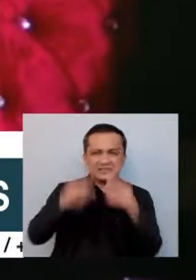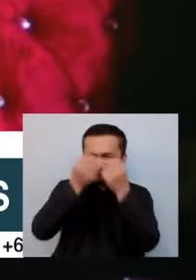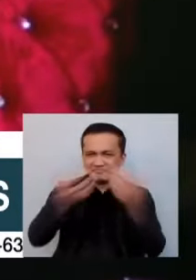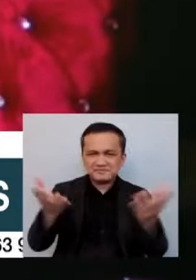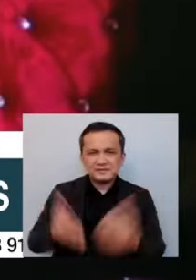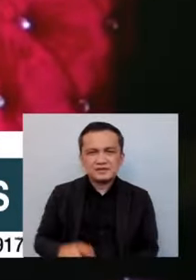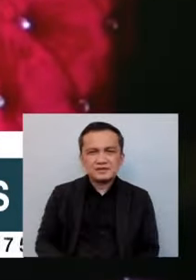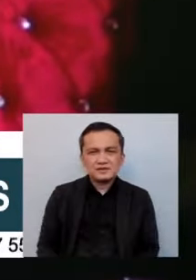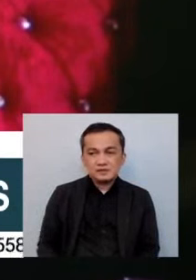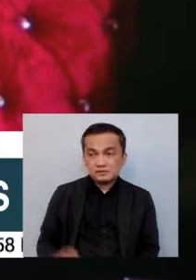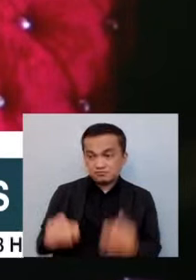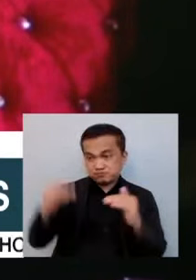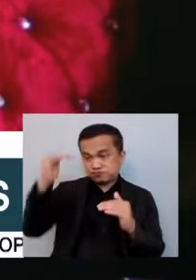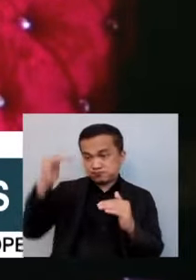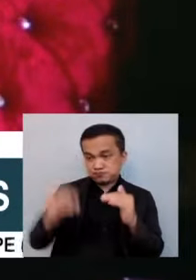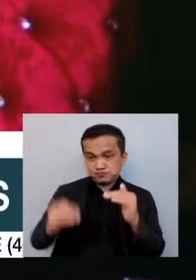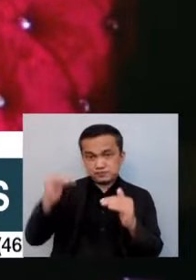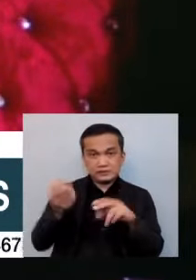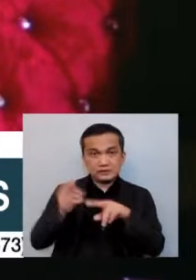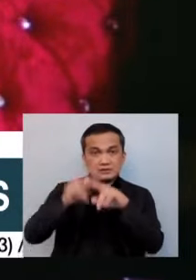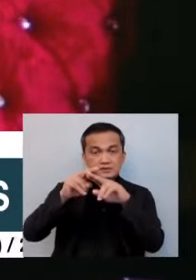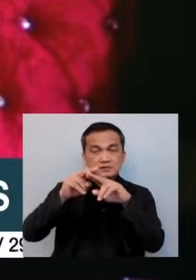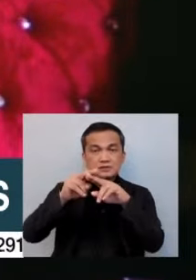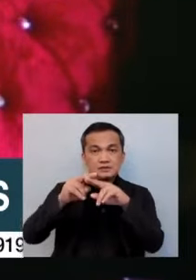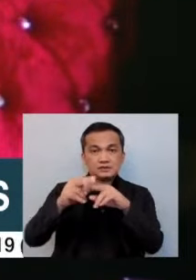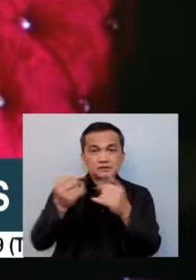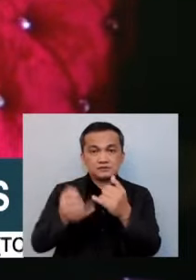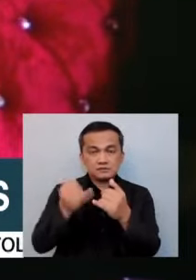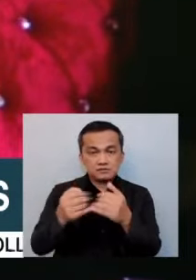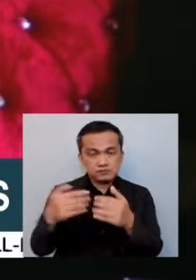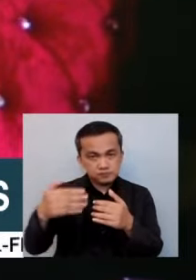whether there will be more rate hikes, the remaining meetings,